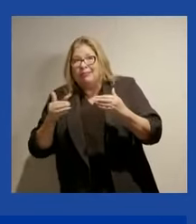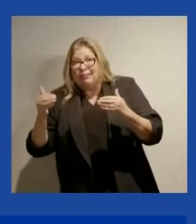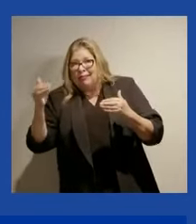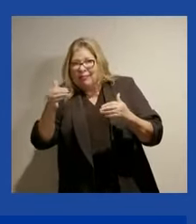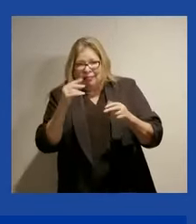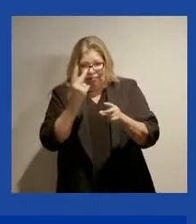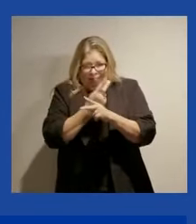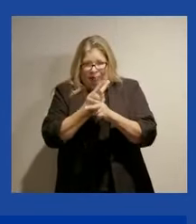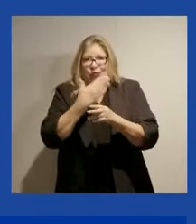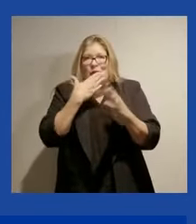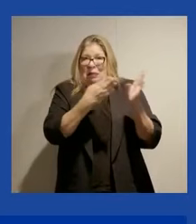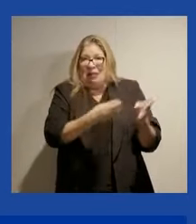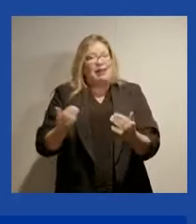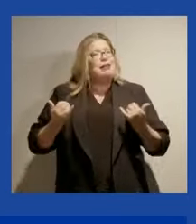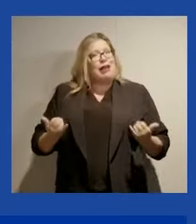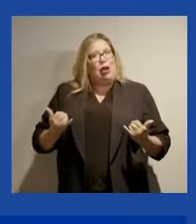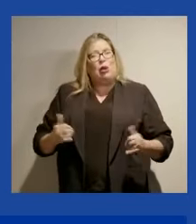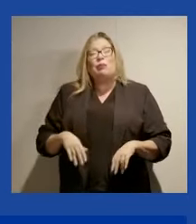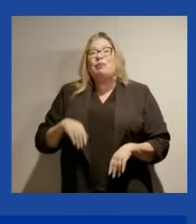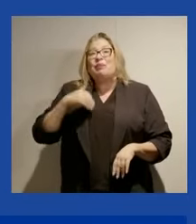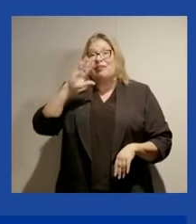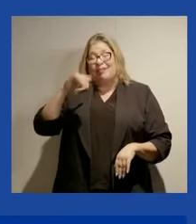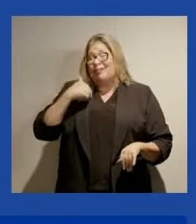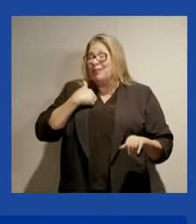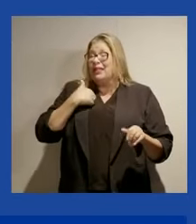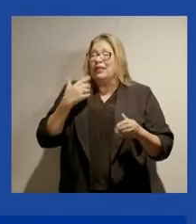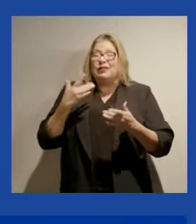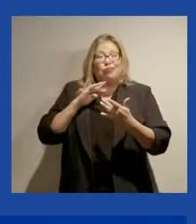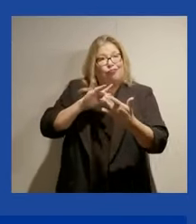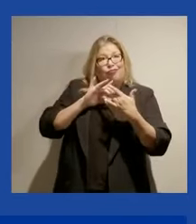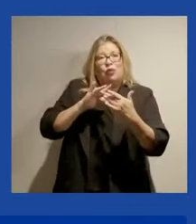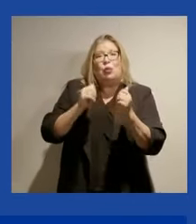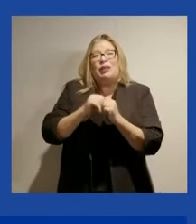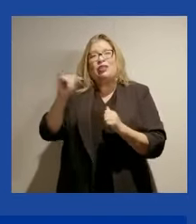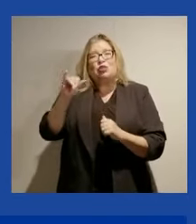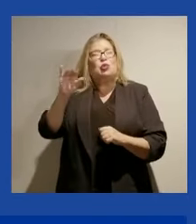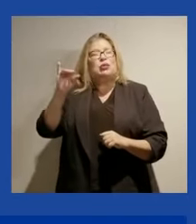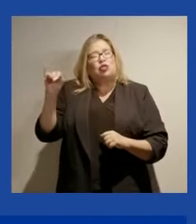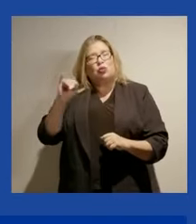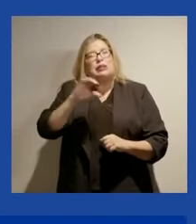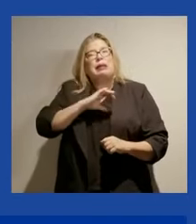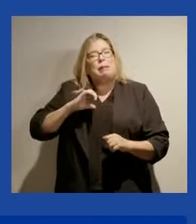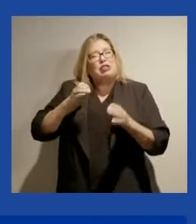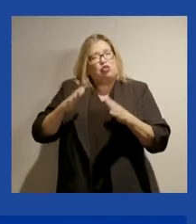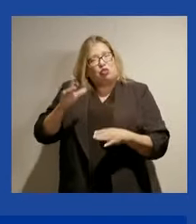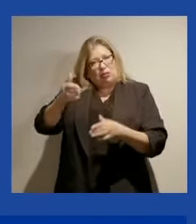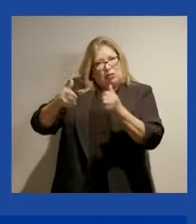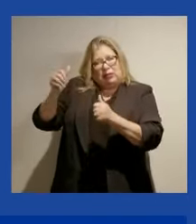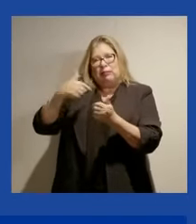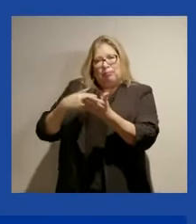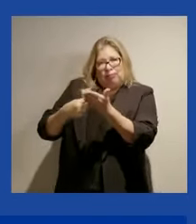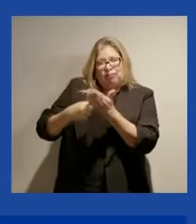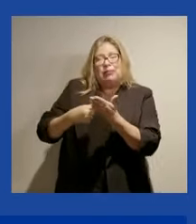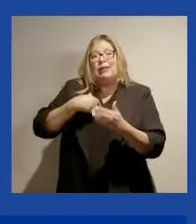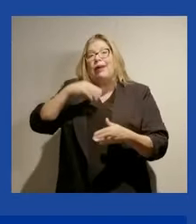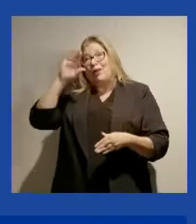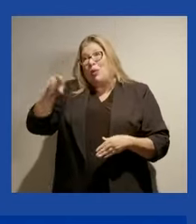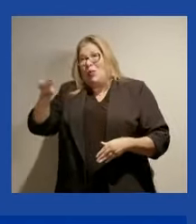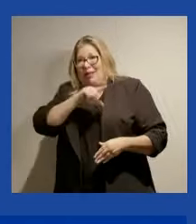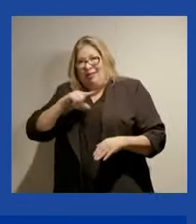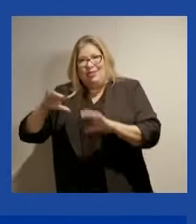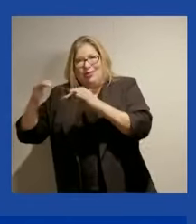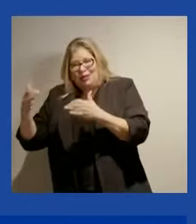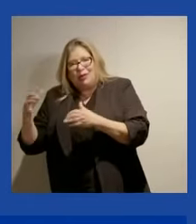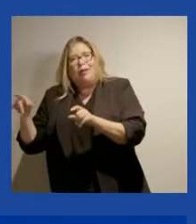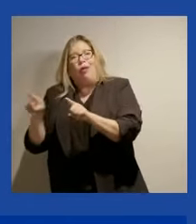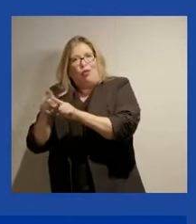our insurance commissioner, we're in constant contact. His team is working their tails off. I know how concerned the legislature is on this. But we're going to